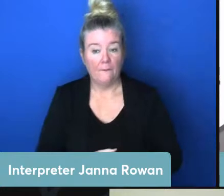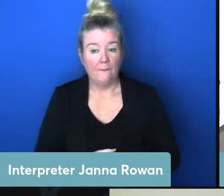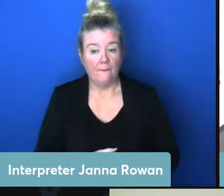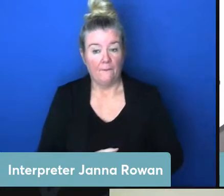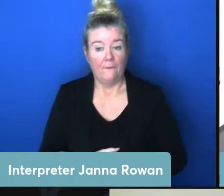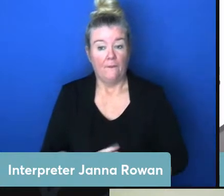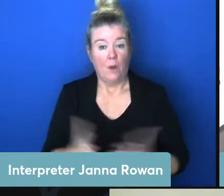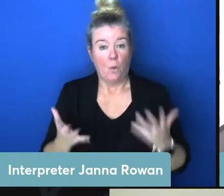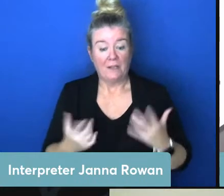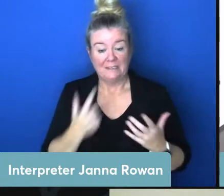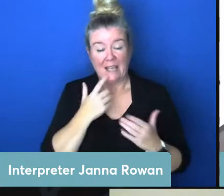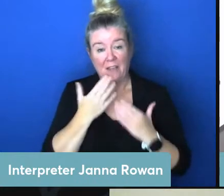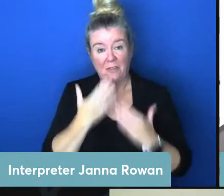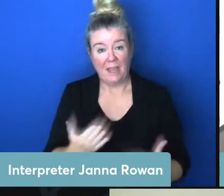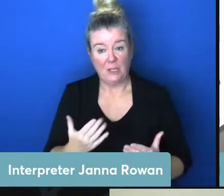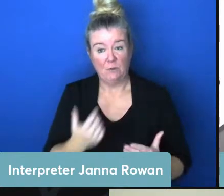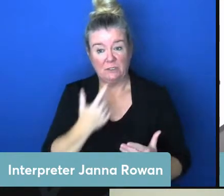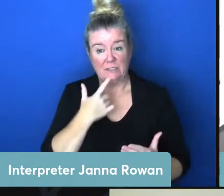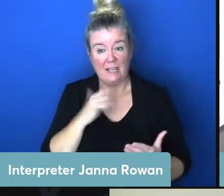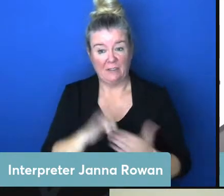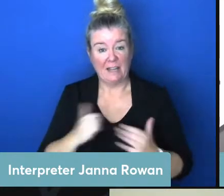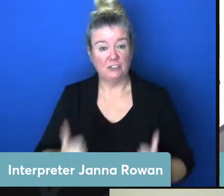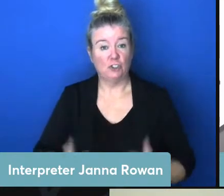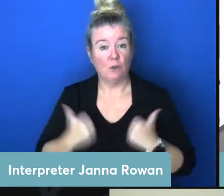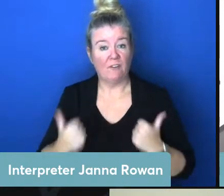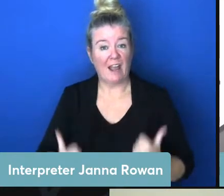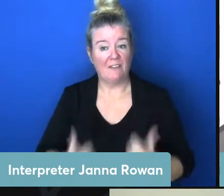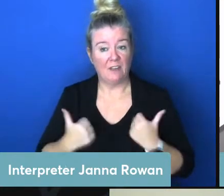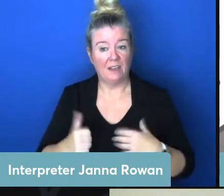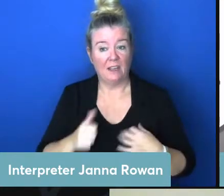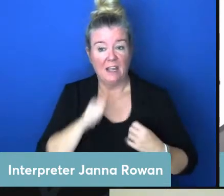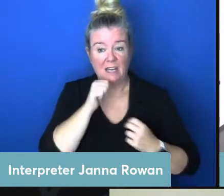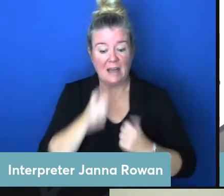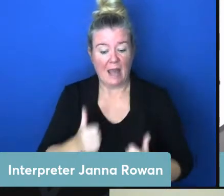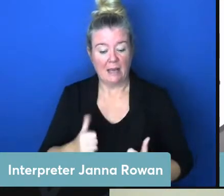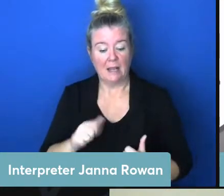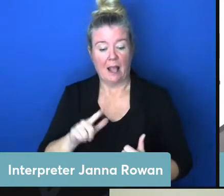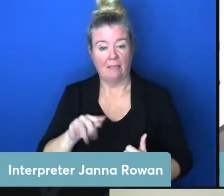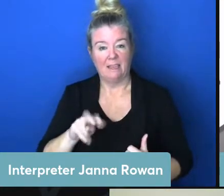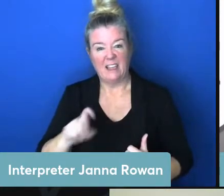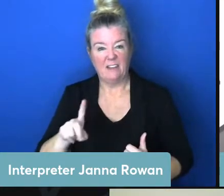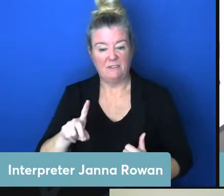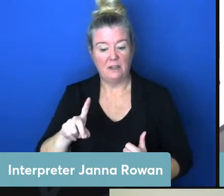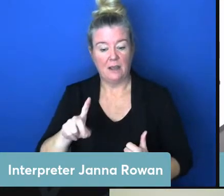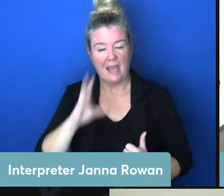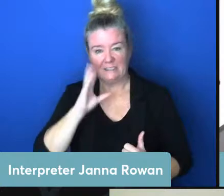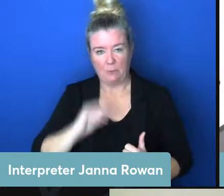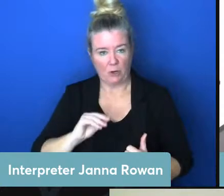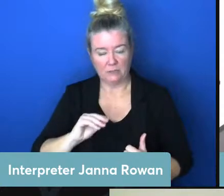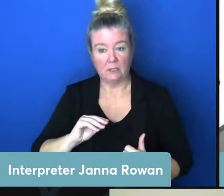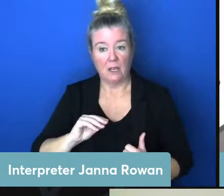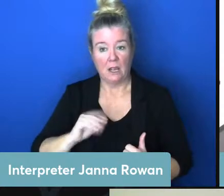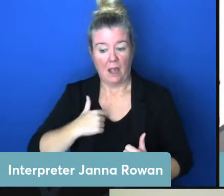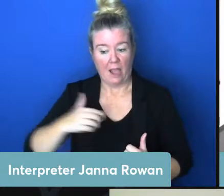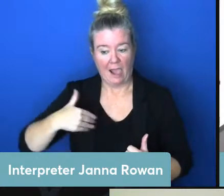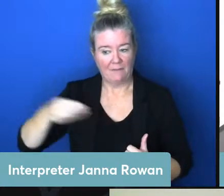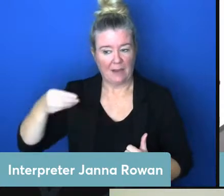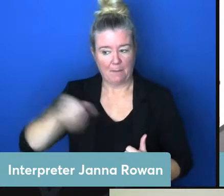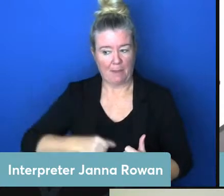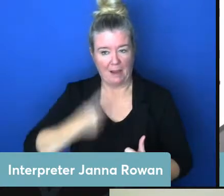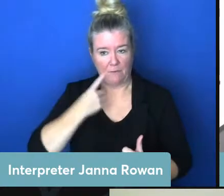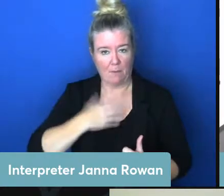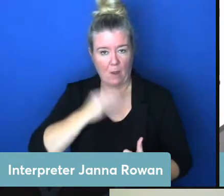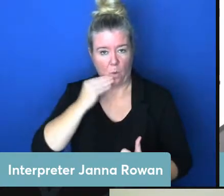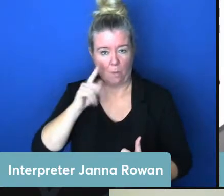to say thank you for saying that it's surviving and not lived experience, because I have yet to get paid for my